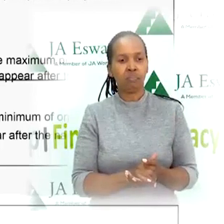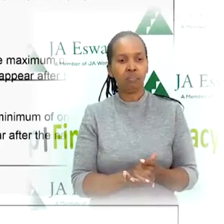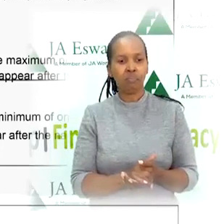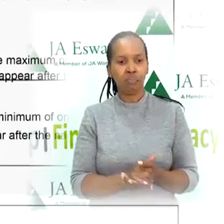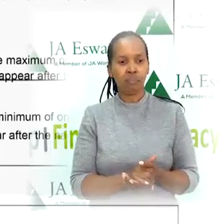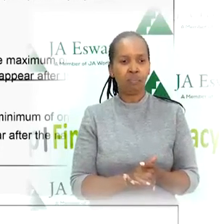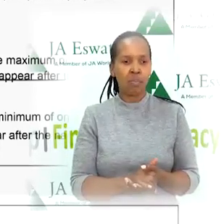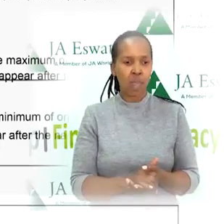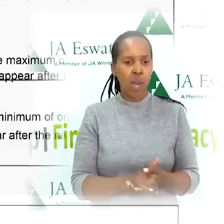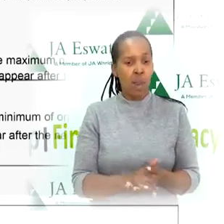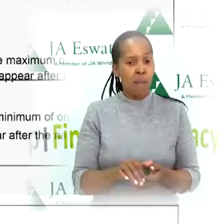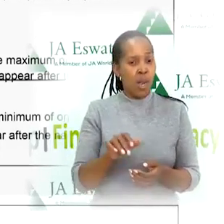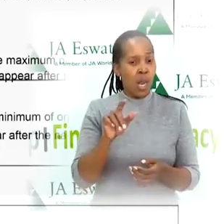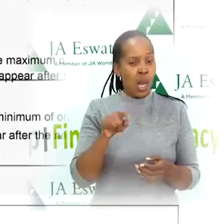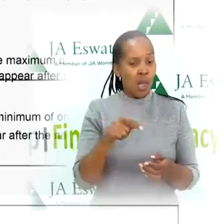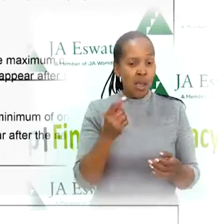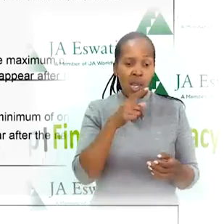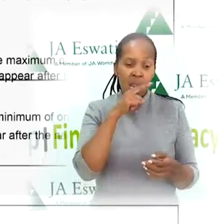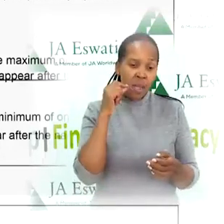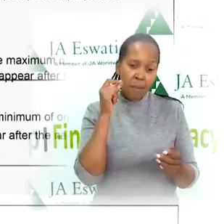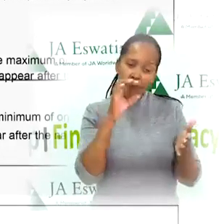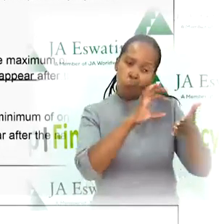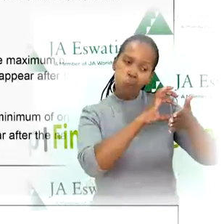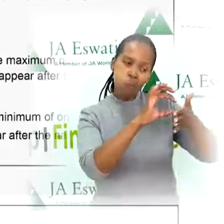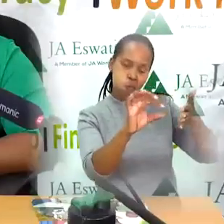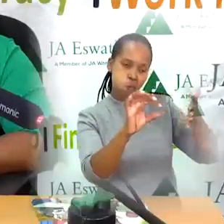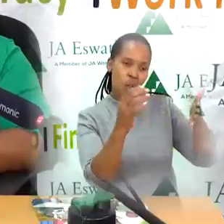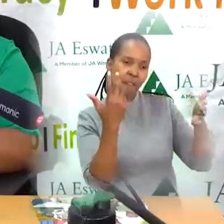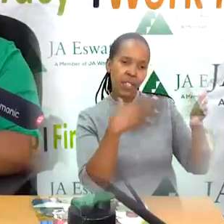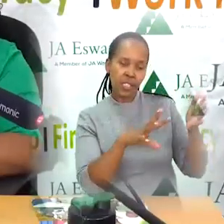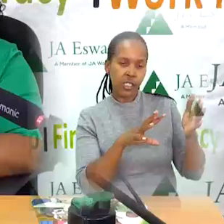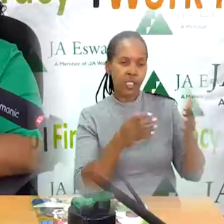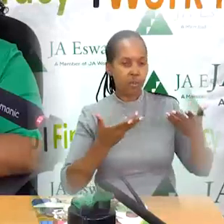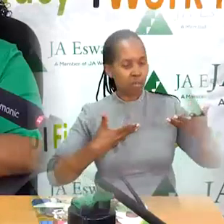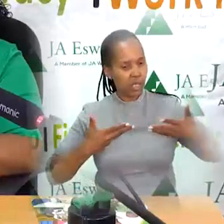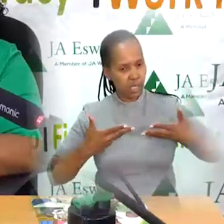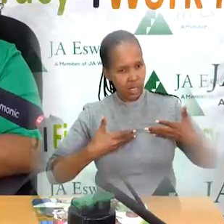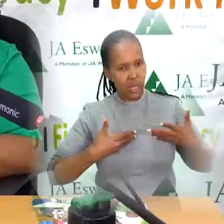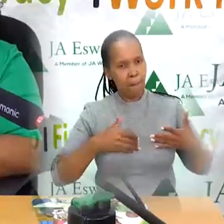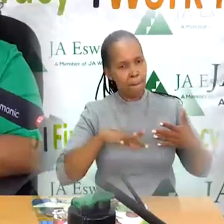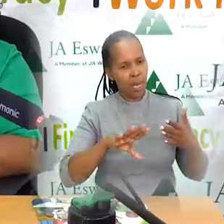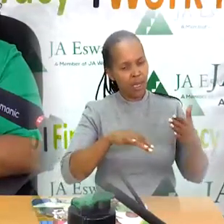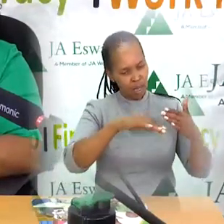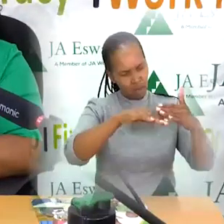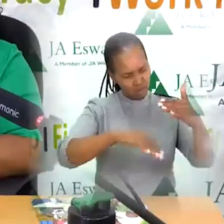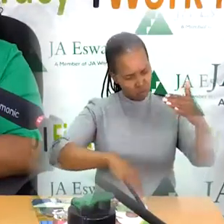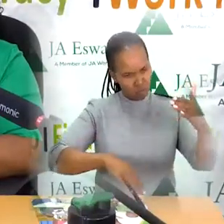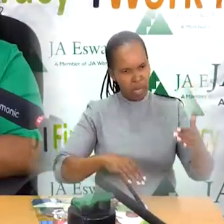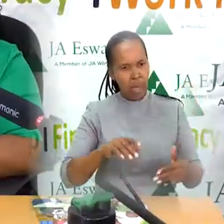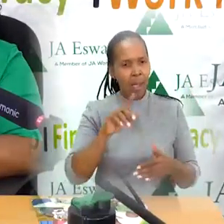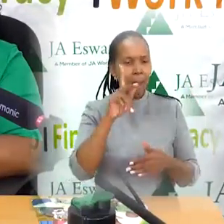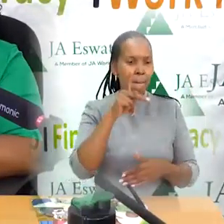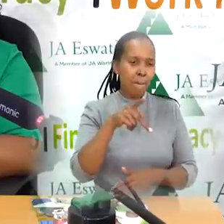after the name of the company. A private company is not listed on the stock exchange.